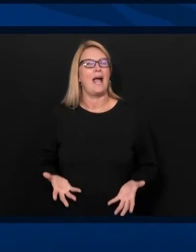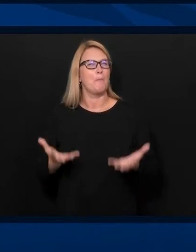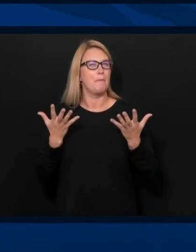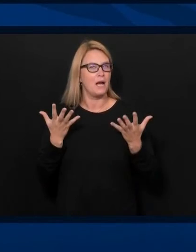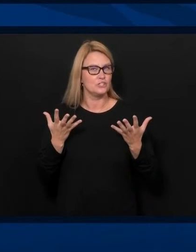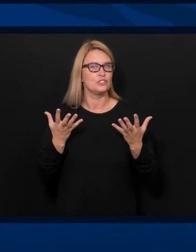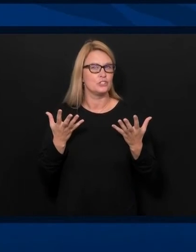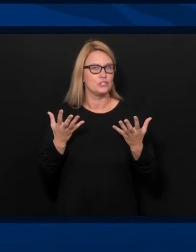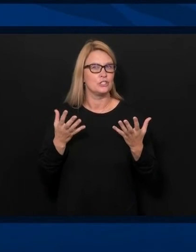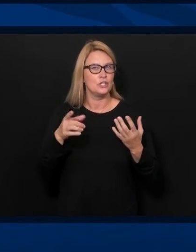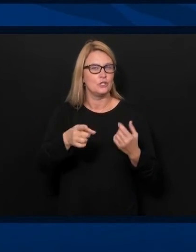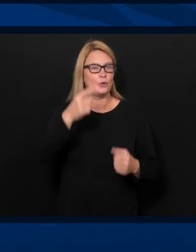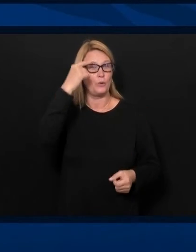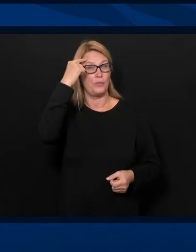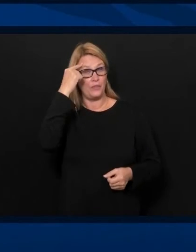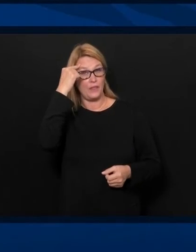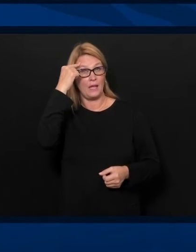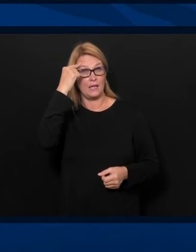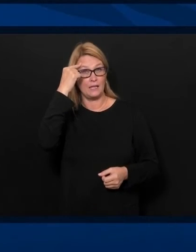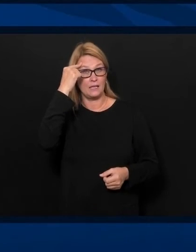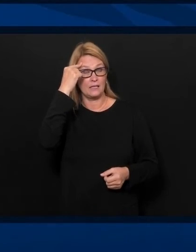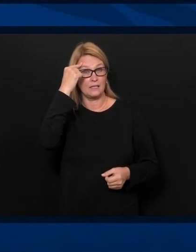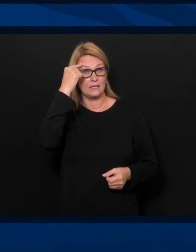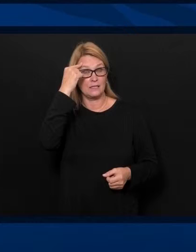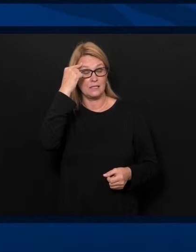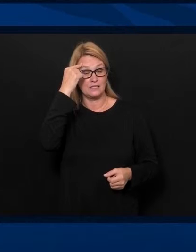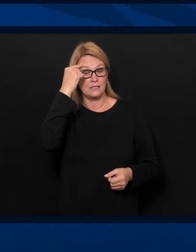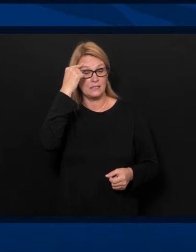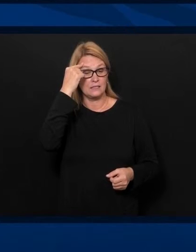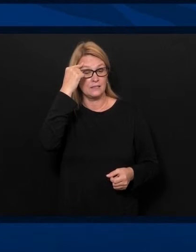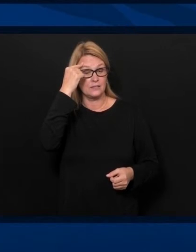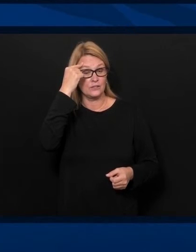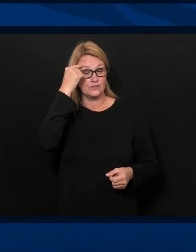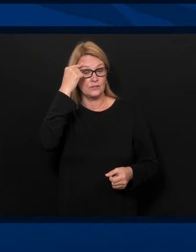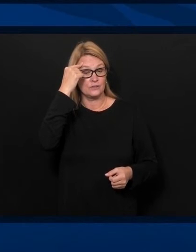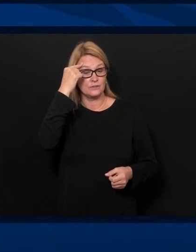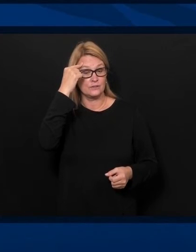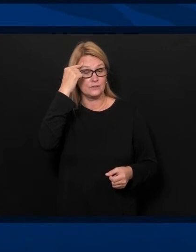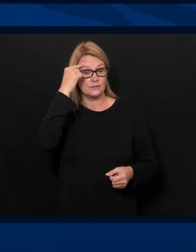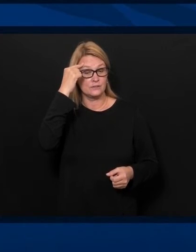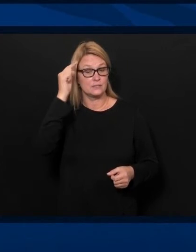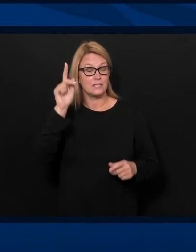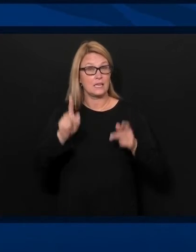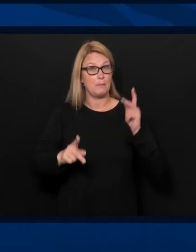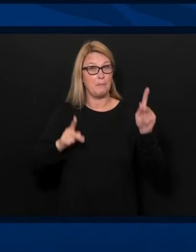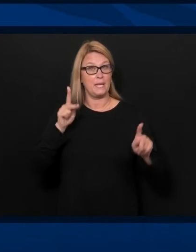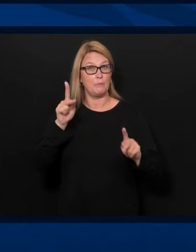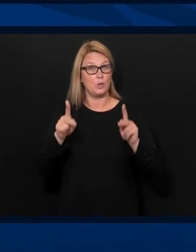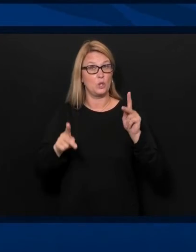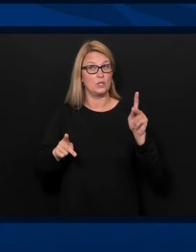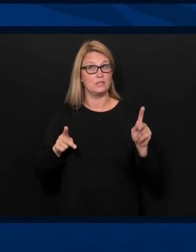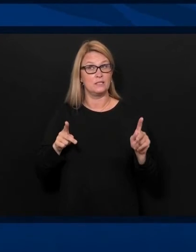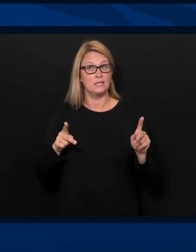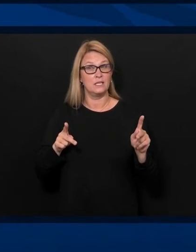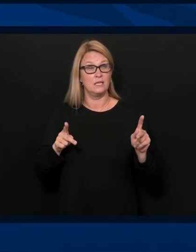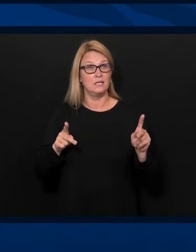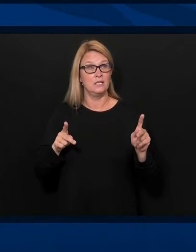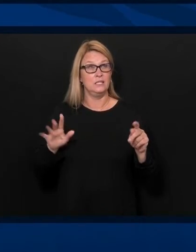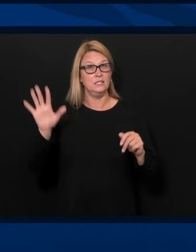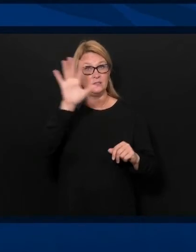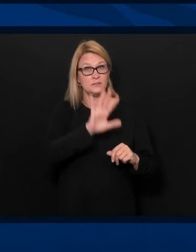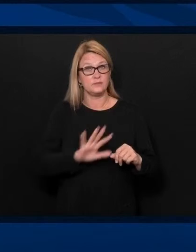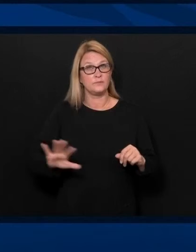think of what's driving not only how you're handling this, but how people are responding to this, maybe more importantly across the